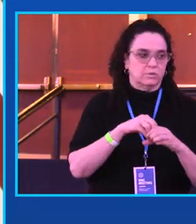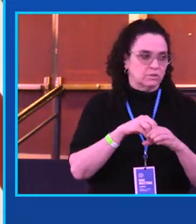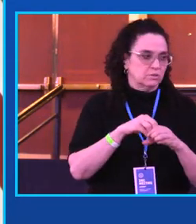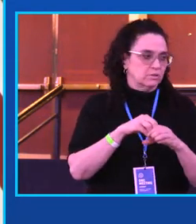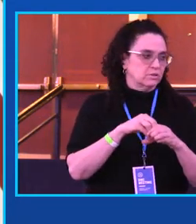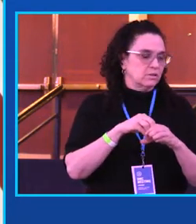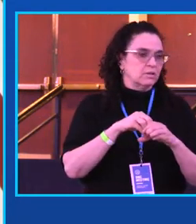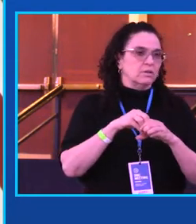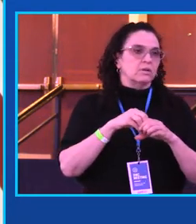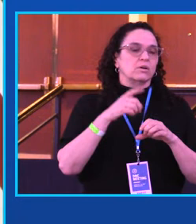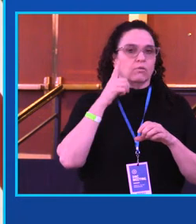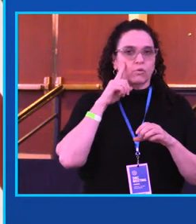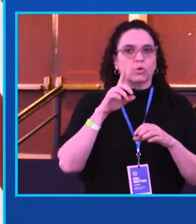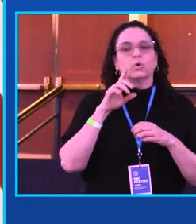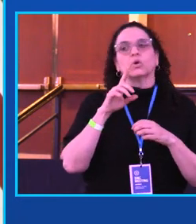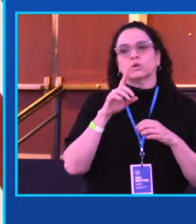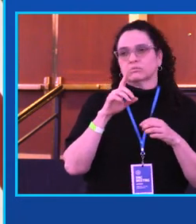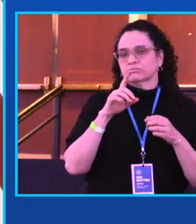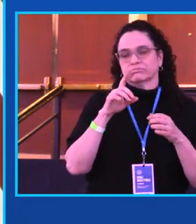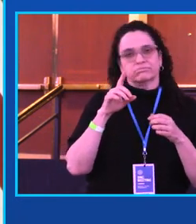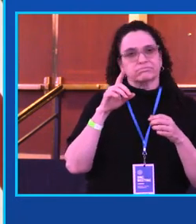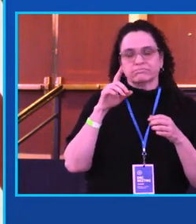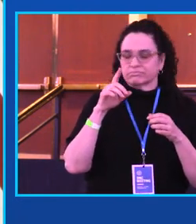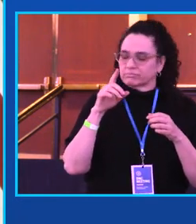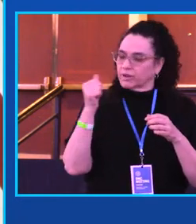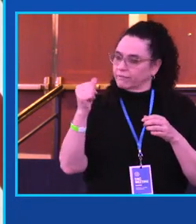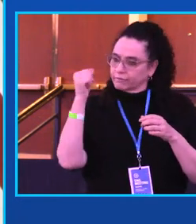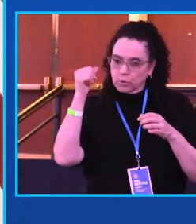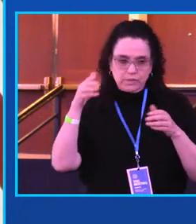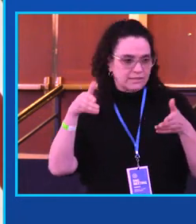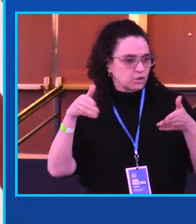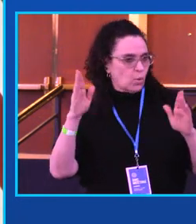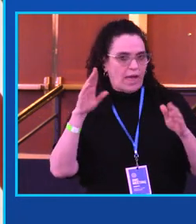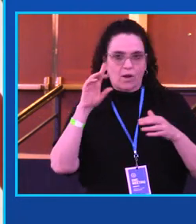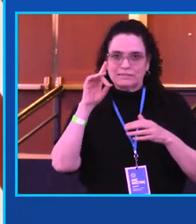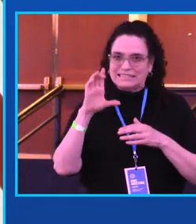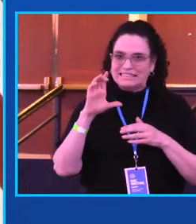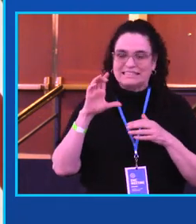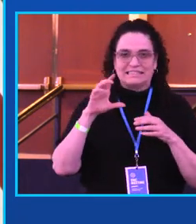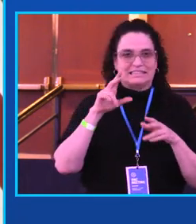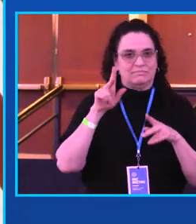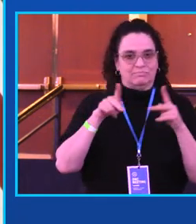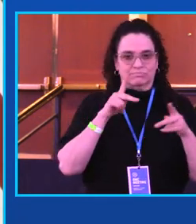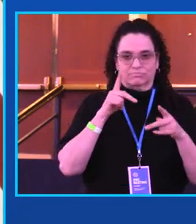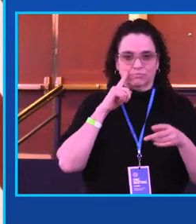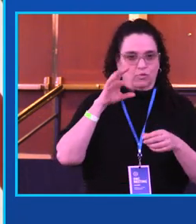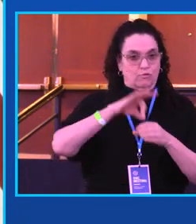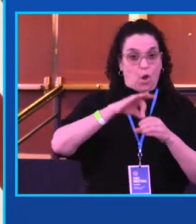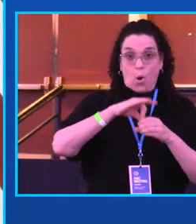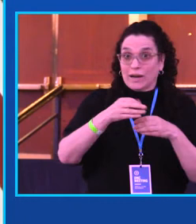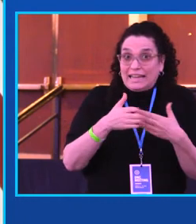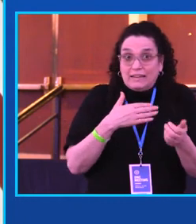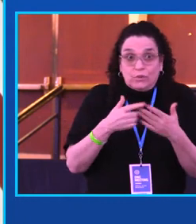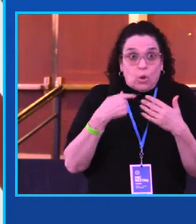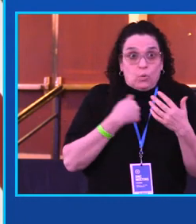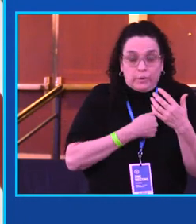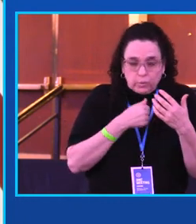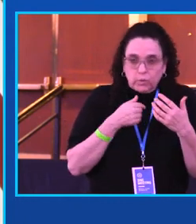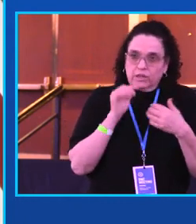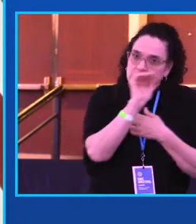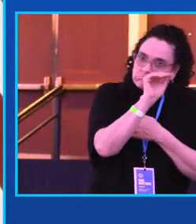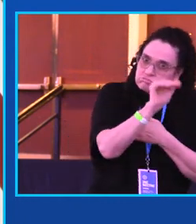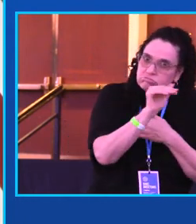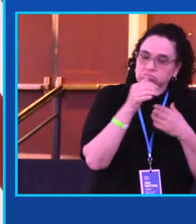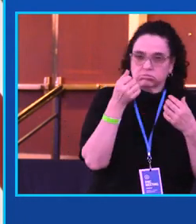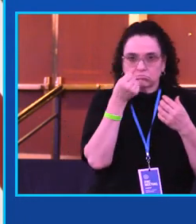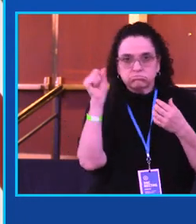the disenfranchisement of the District of Columbia residents. Despite our repeated attempts in Congress, and